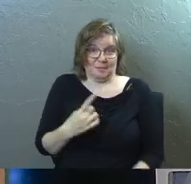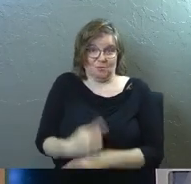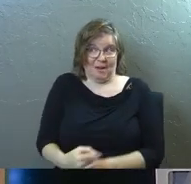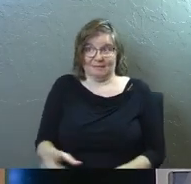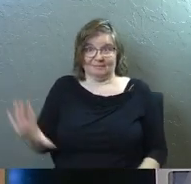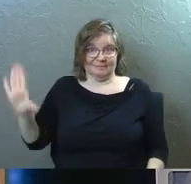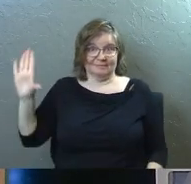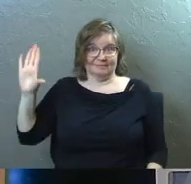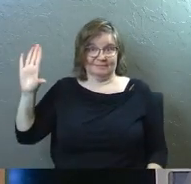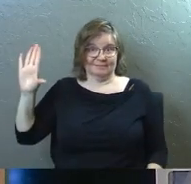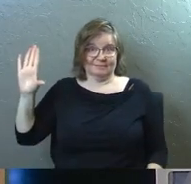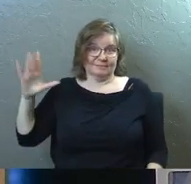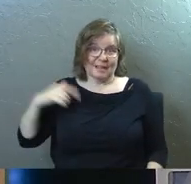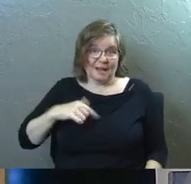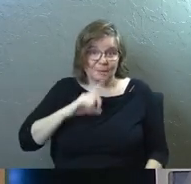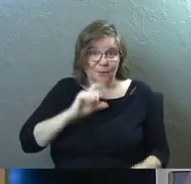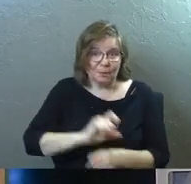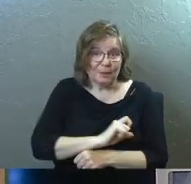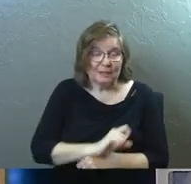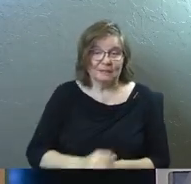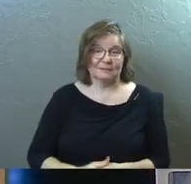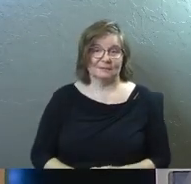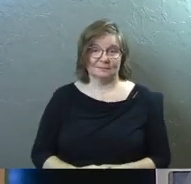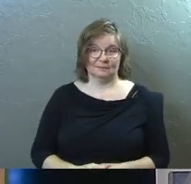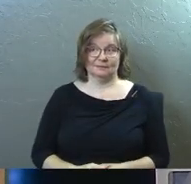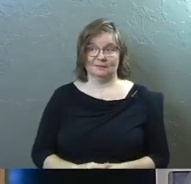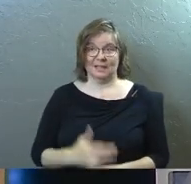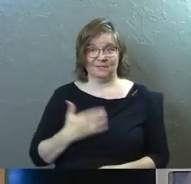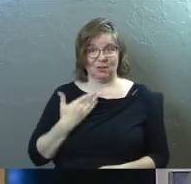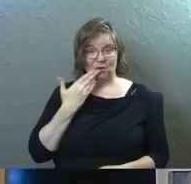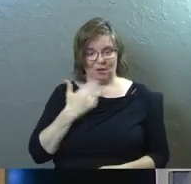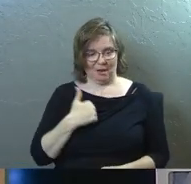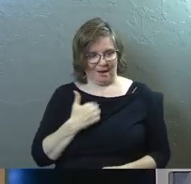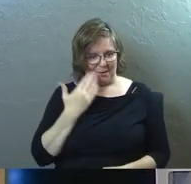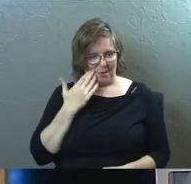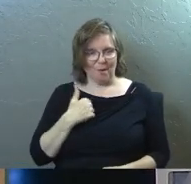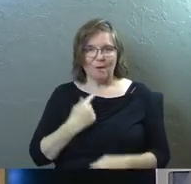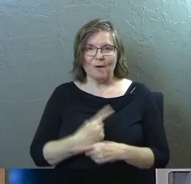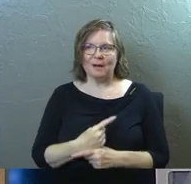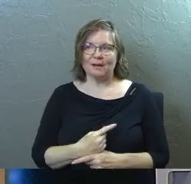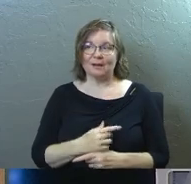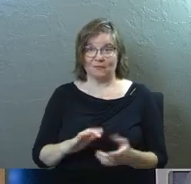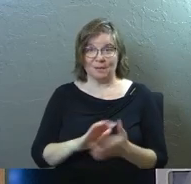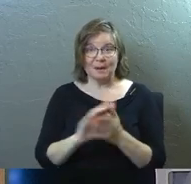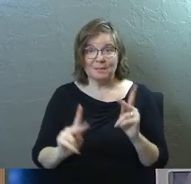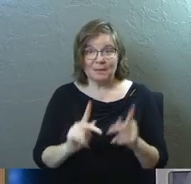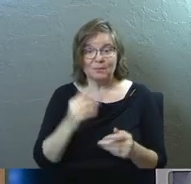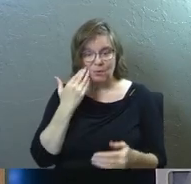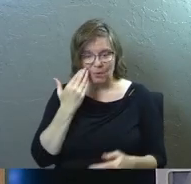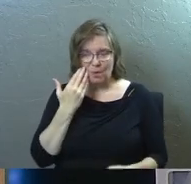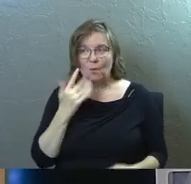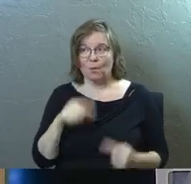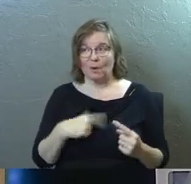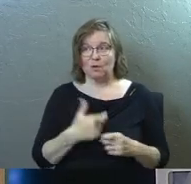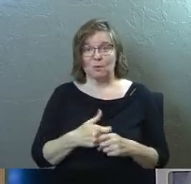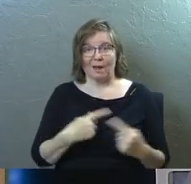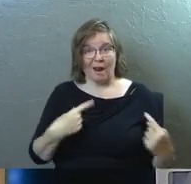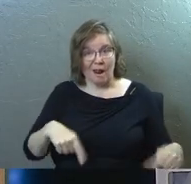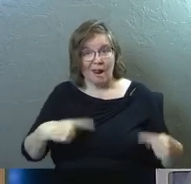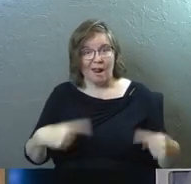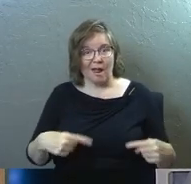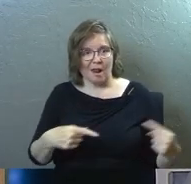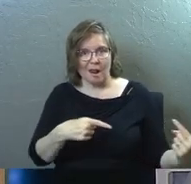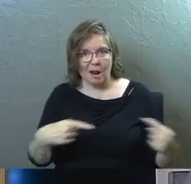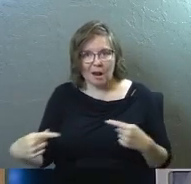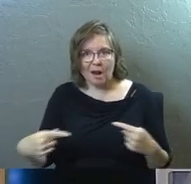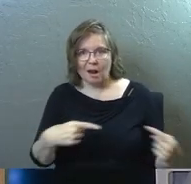right. I'll just be real. It feels good when you're right. I mean, for my married people in the room, you know, when you get into an argument, you're going